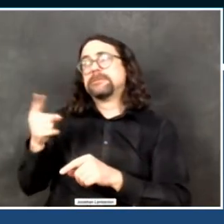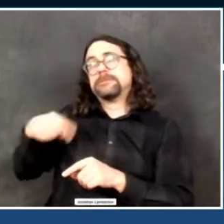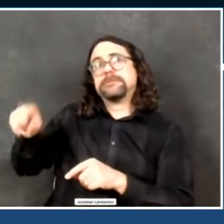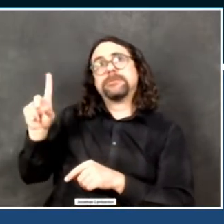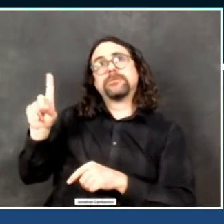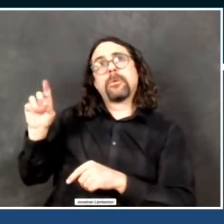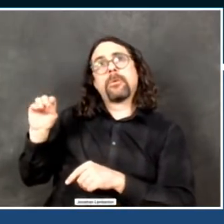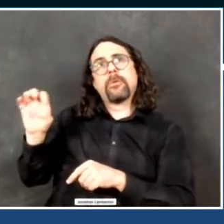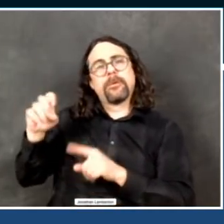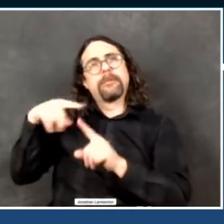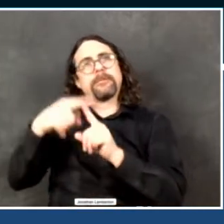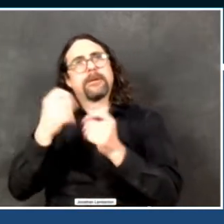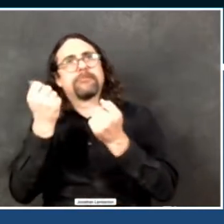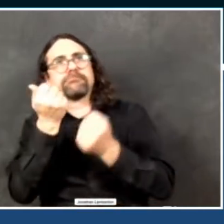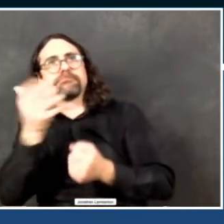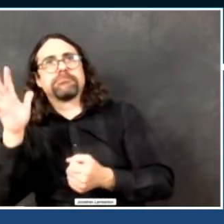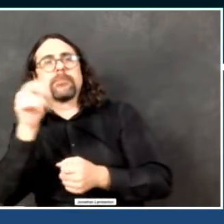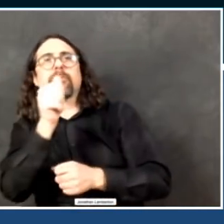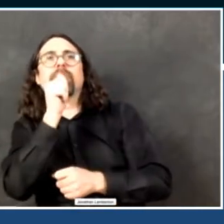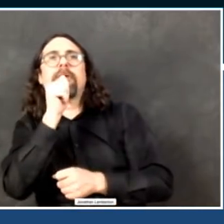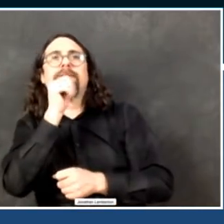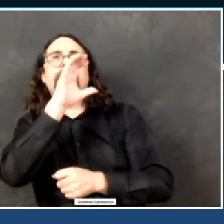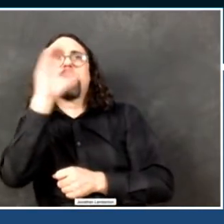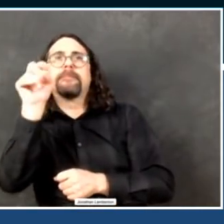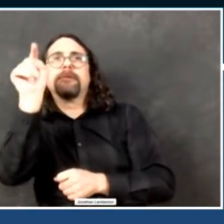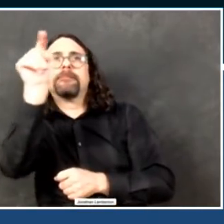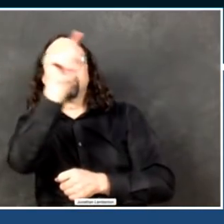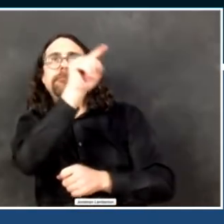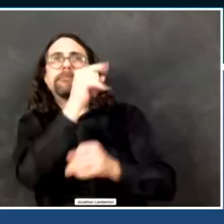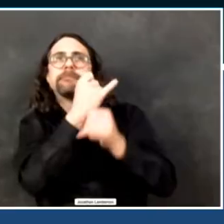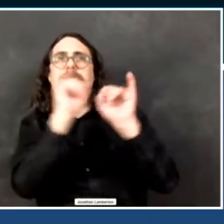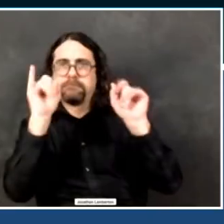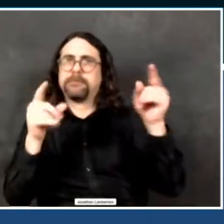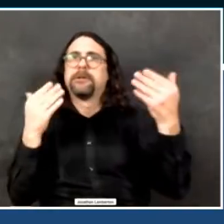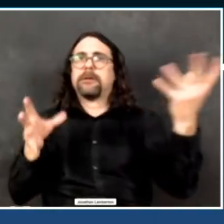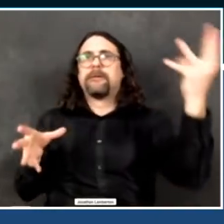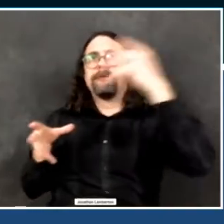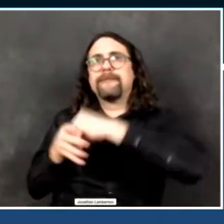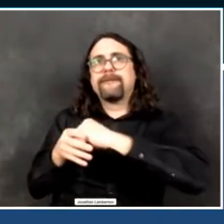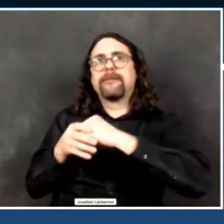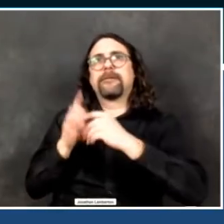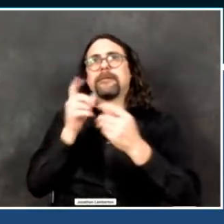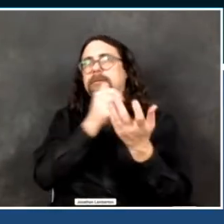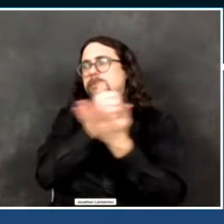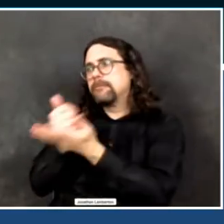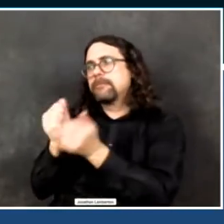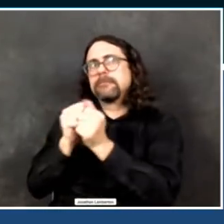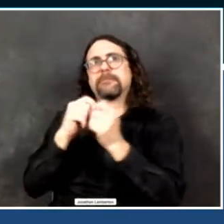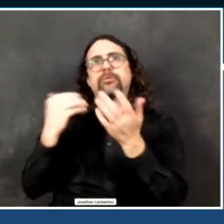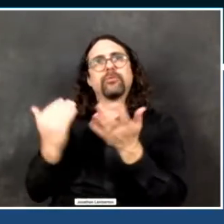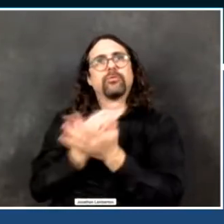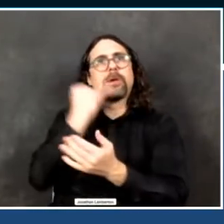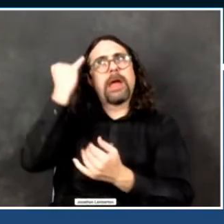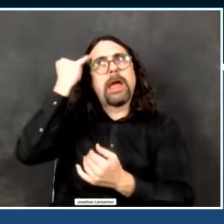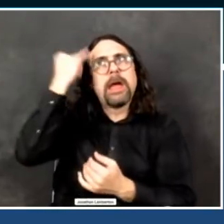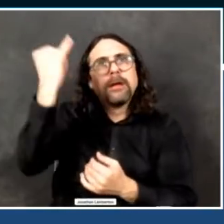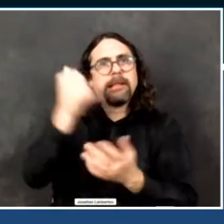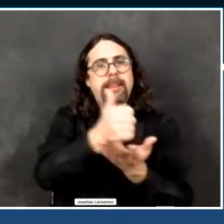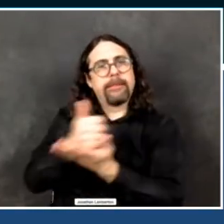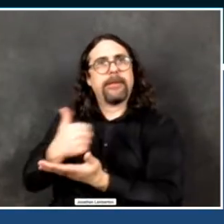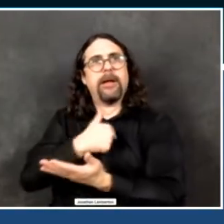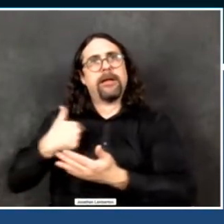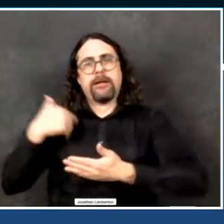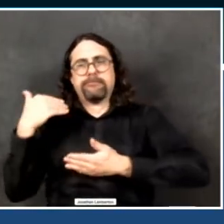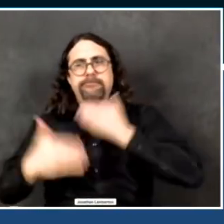work with us in very, very different ways than they even had before, to do it very fast, very agile, to really work with government